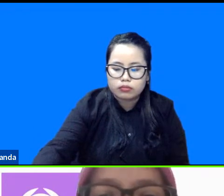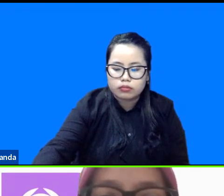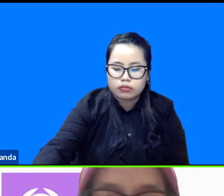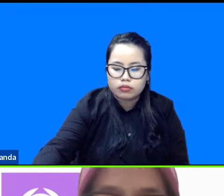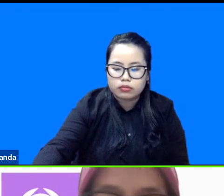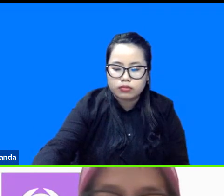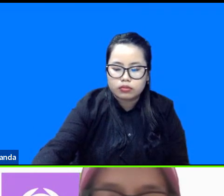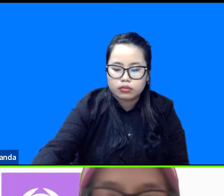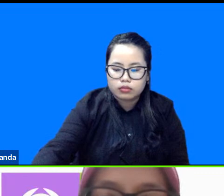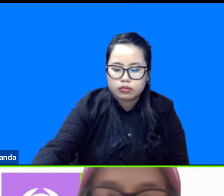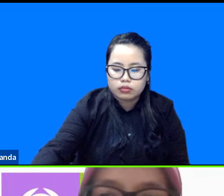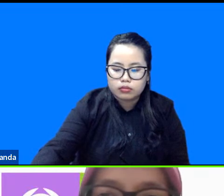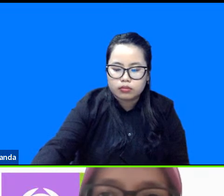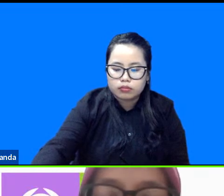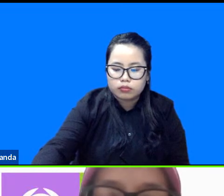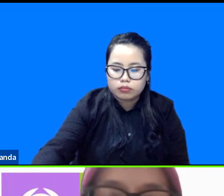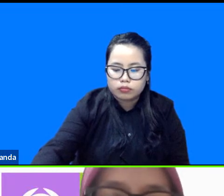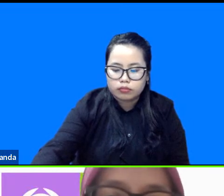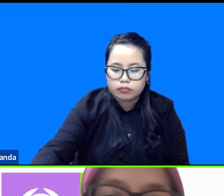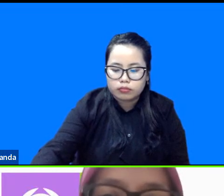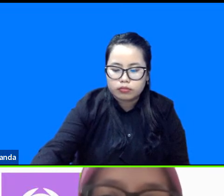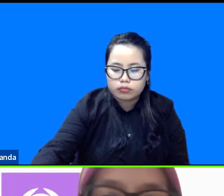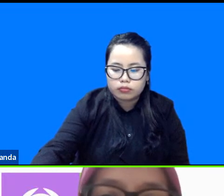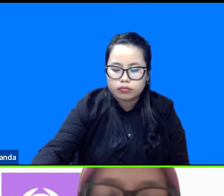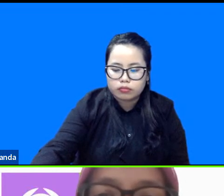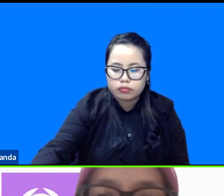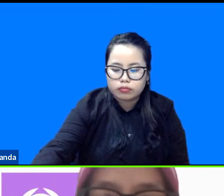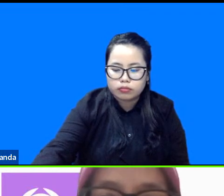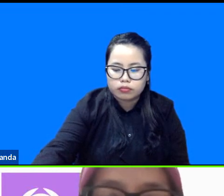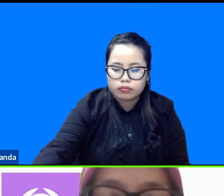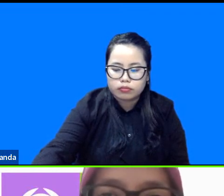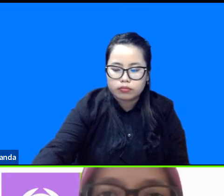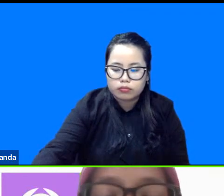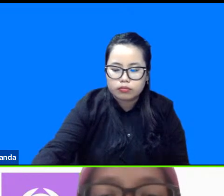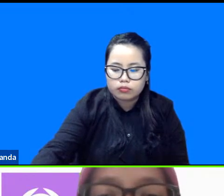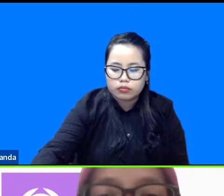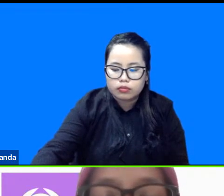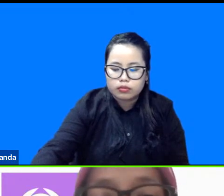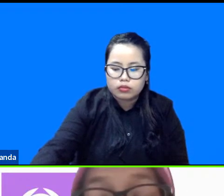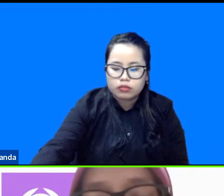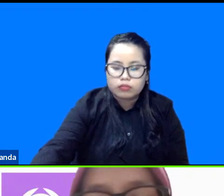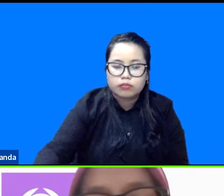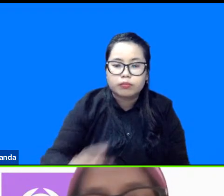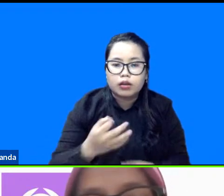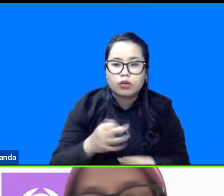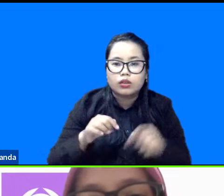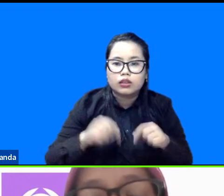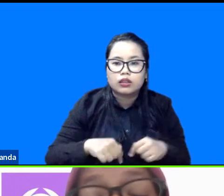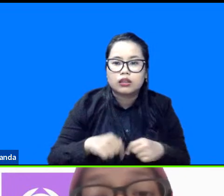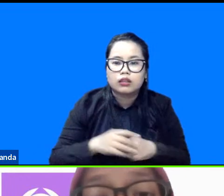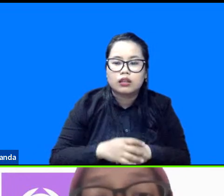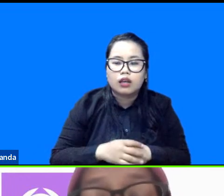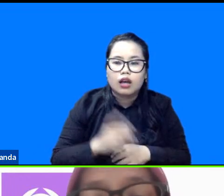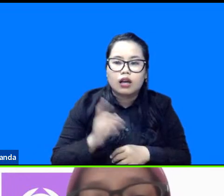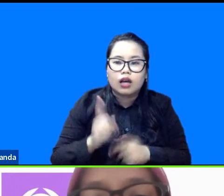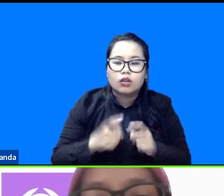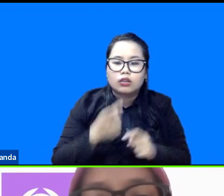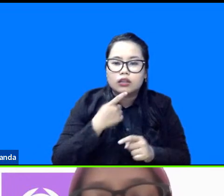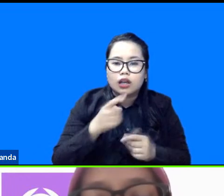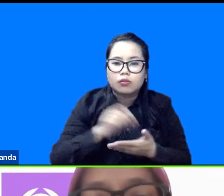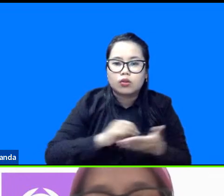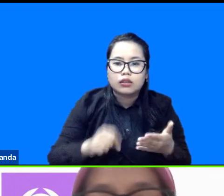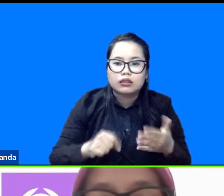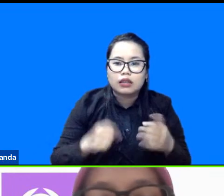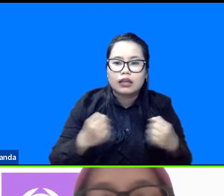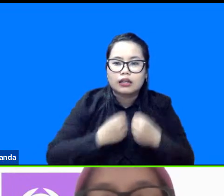wrote a paper on how to mainstreaming the JETC into the energy transition in Indonesia, so that the energy transition